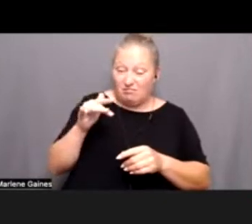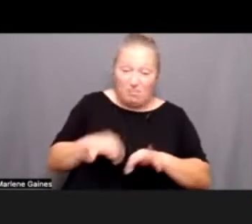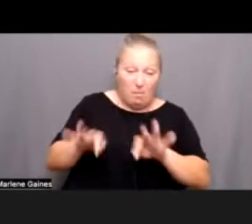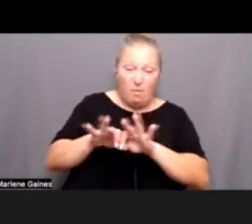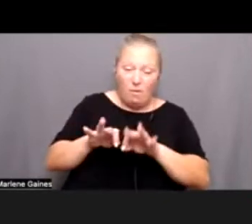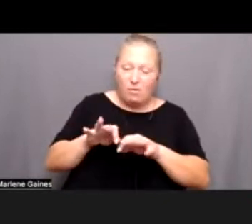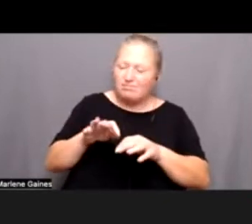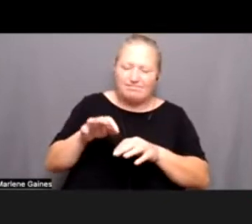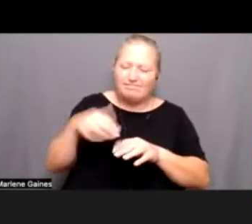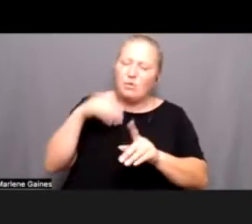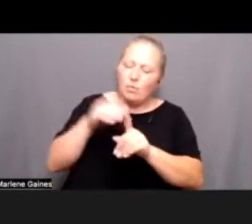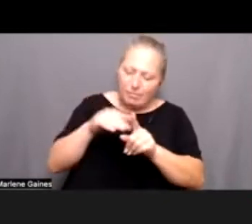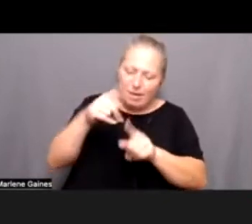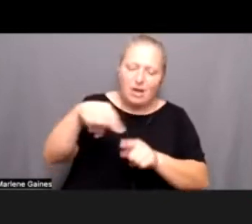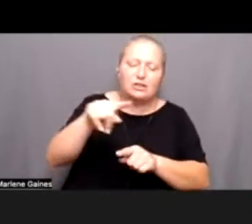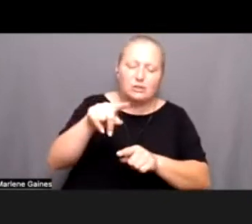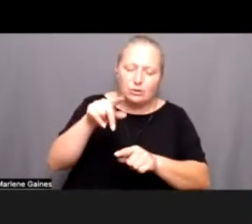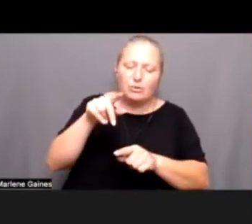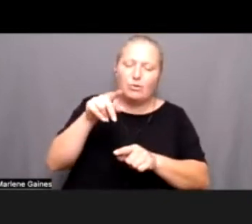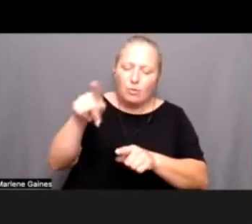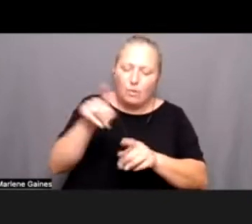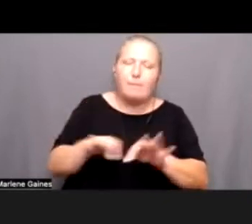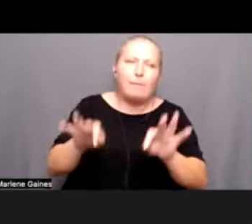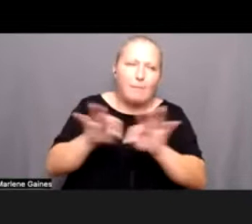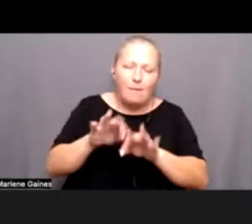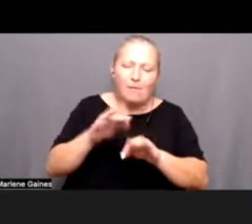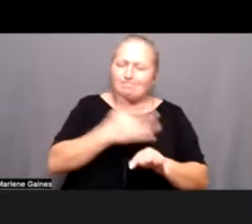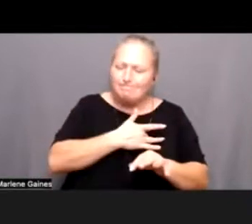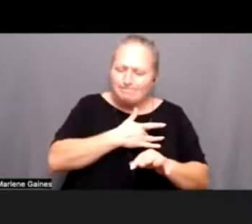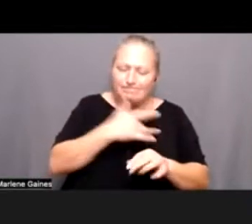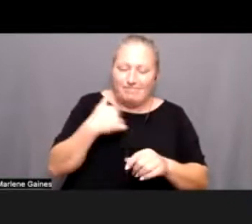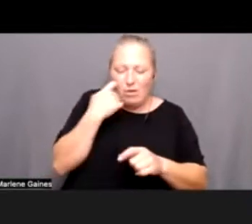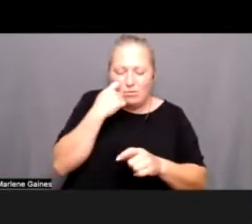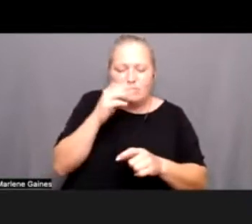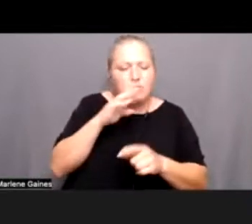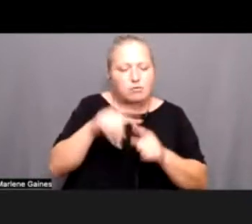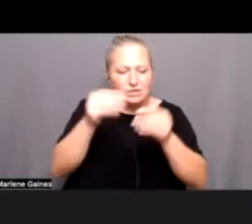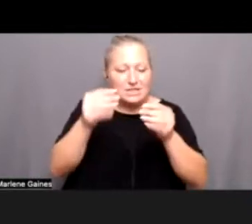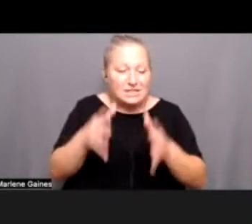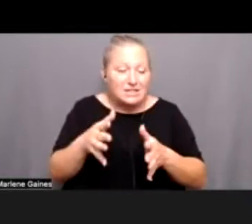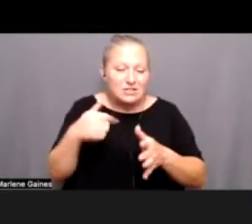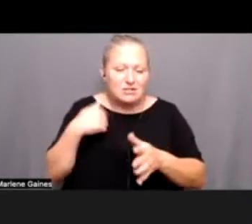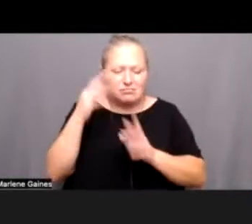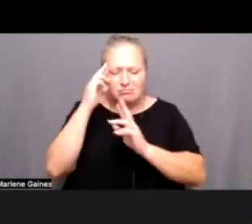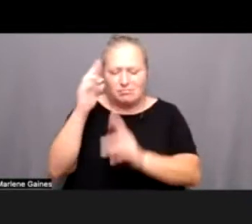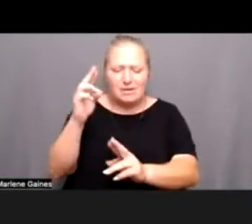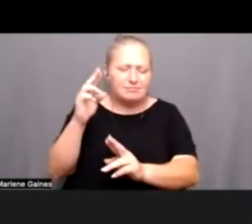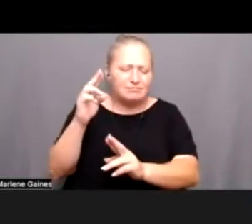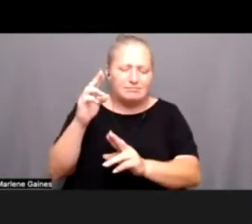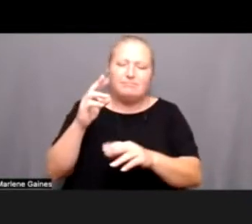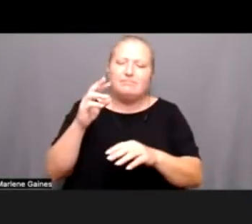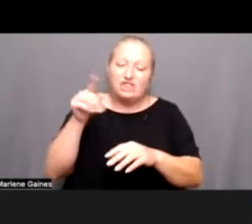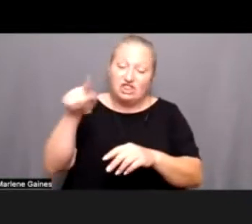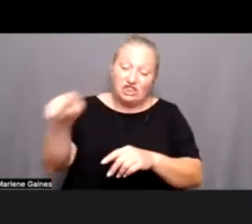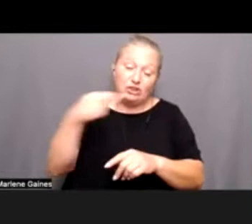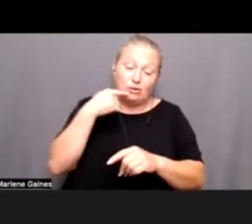know, I just want to remind you that you mean so much. And I recently talked to a teacher that I really respect, and she